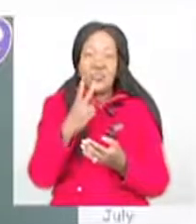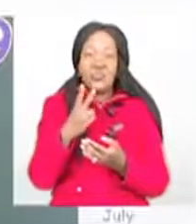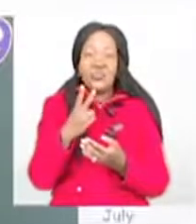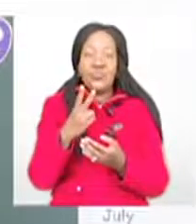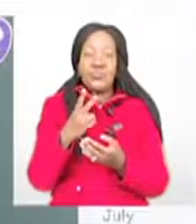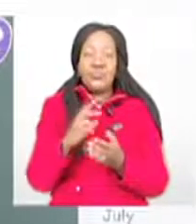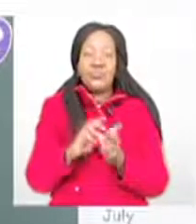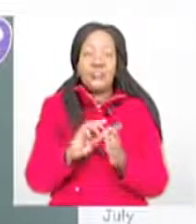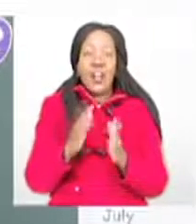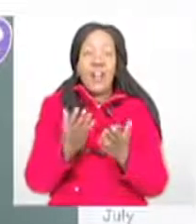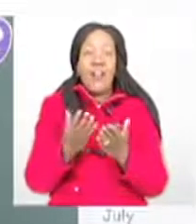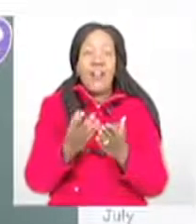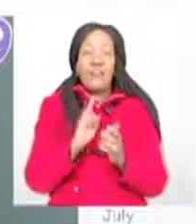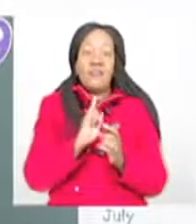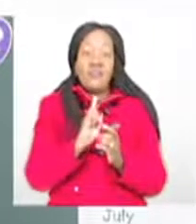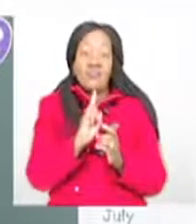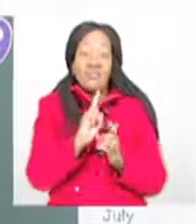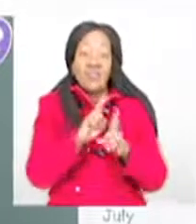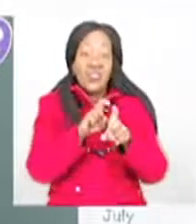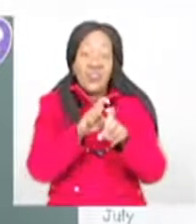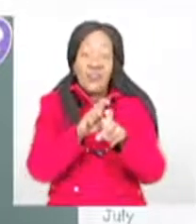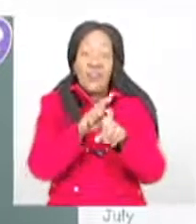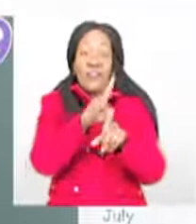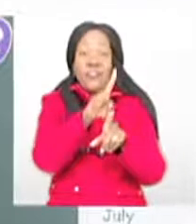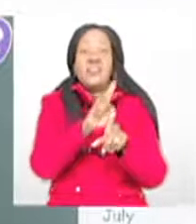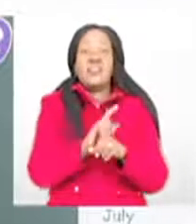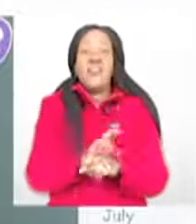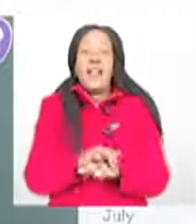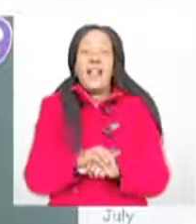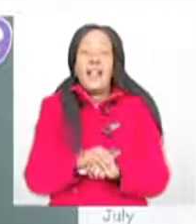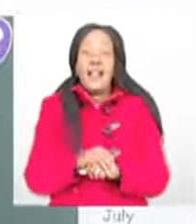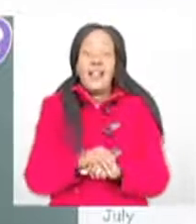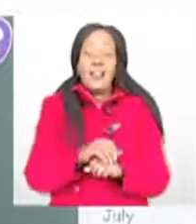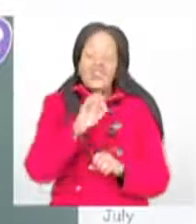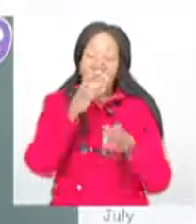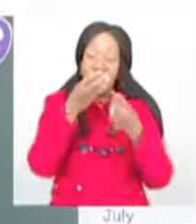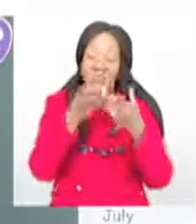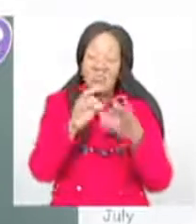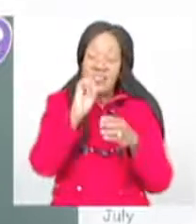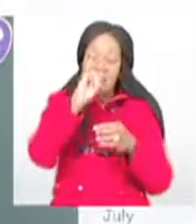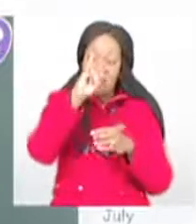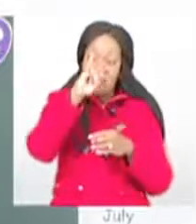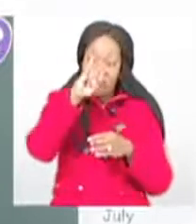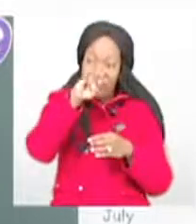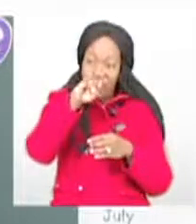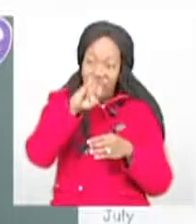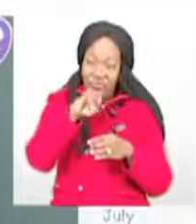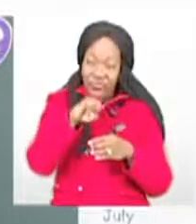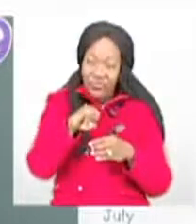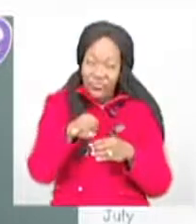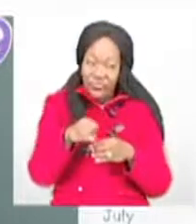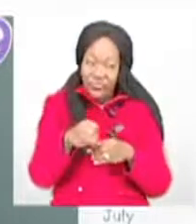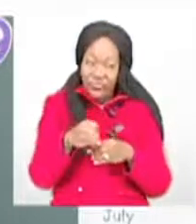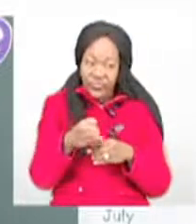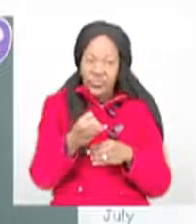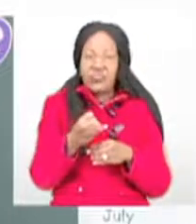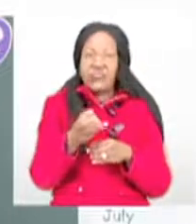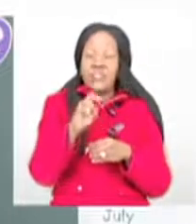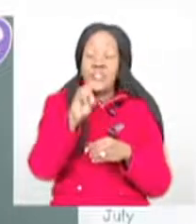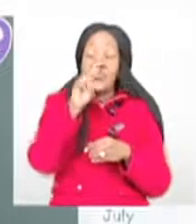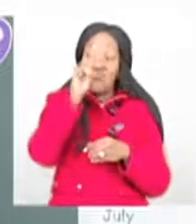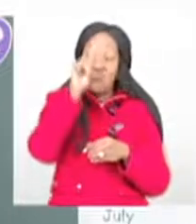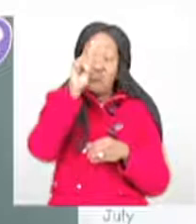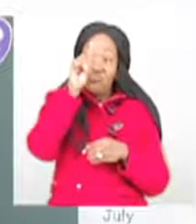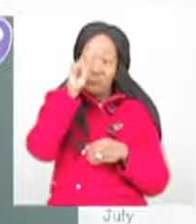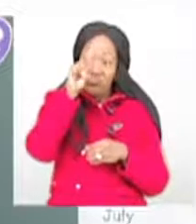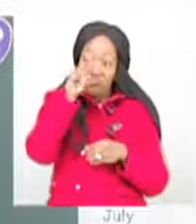demonstrate. We start from the top, we go down letter J's body and